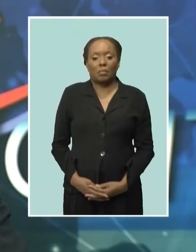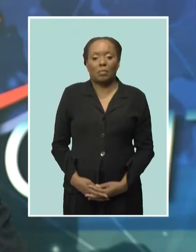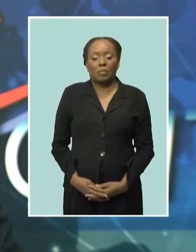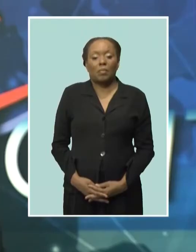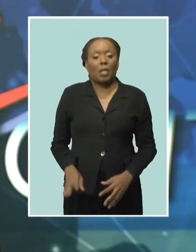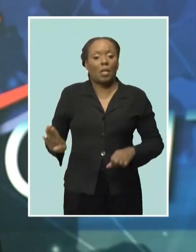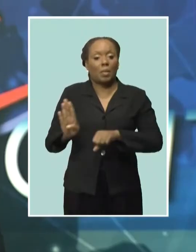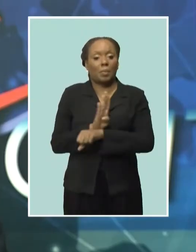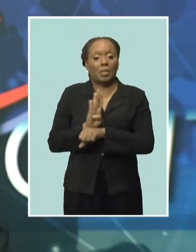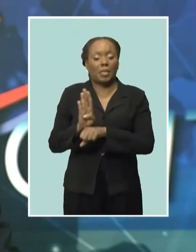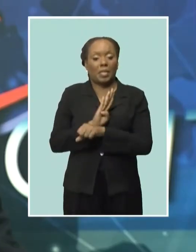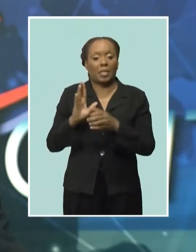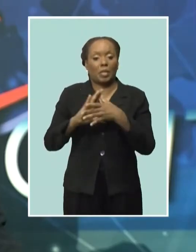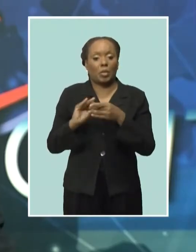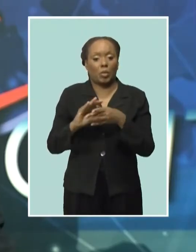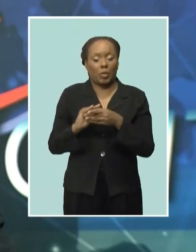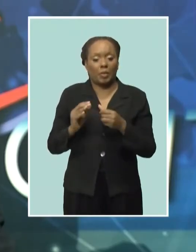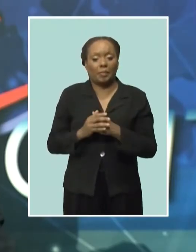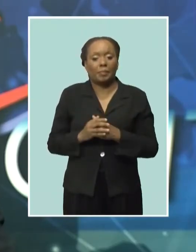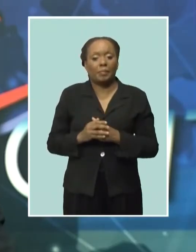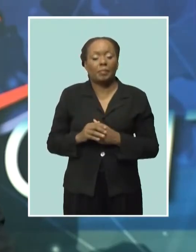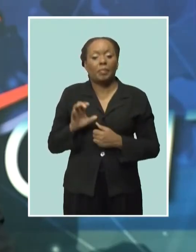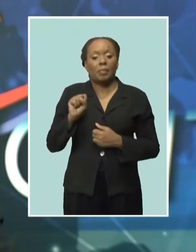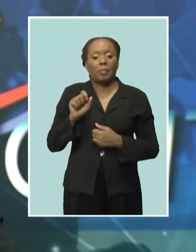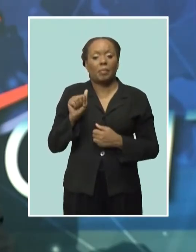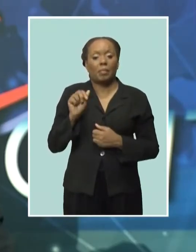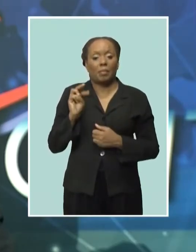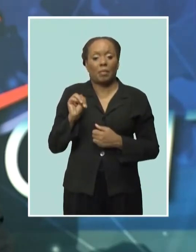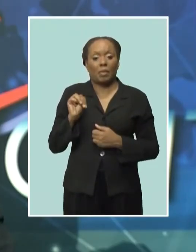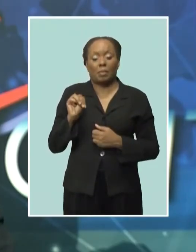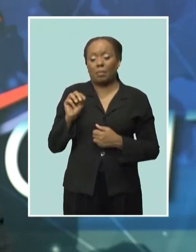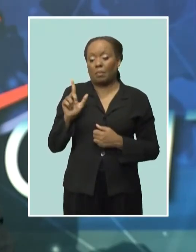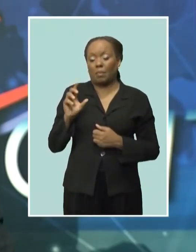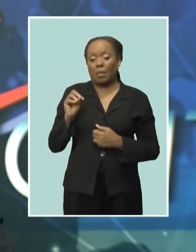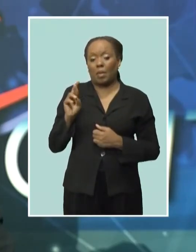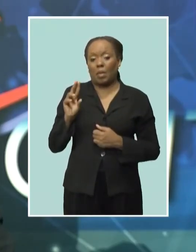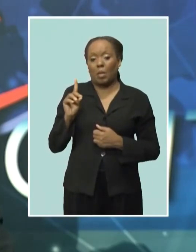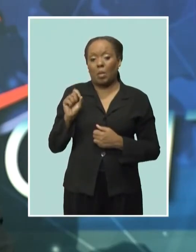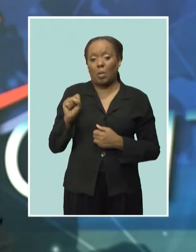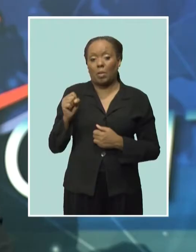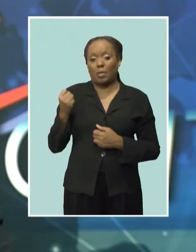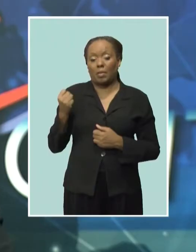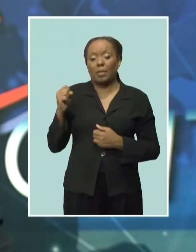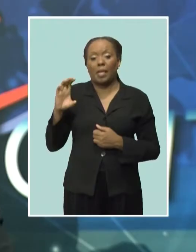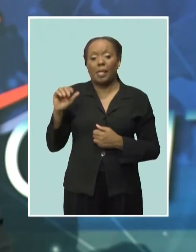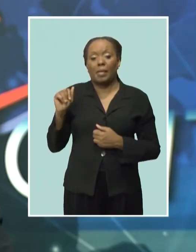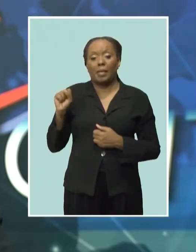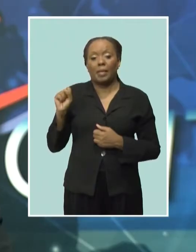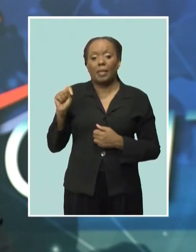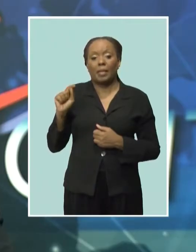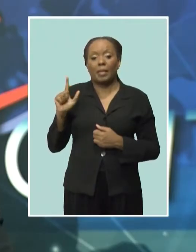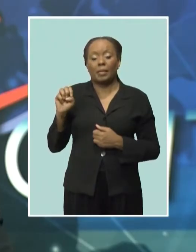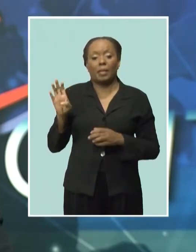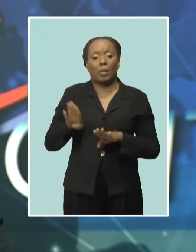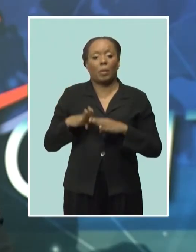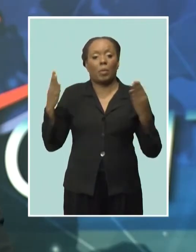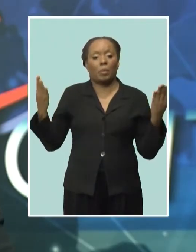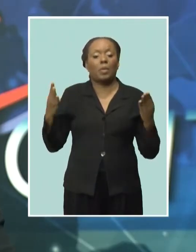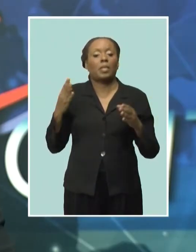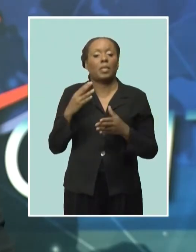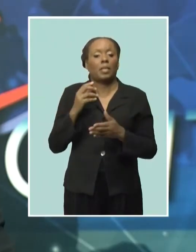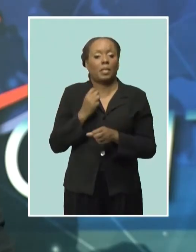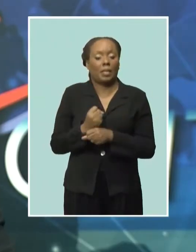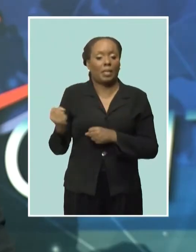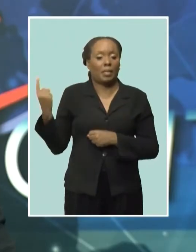In business tonight, the Wyndham Grand Barbados Sam Lord's Castle has been recording impressive bookings since it opened its doors